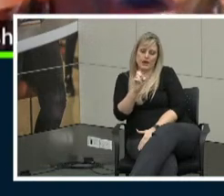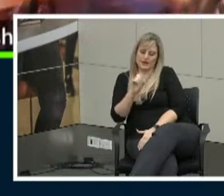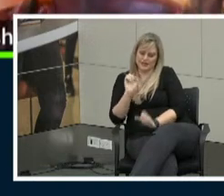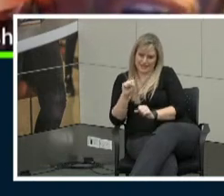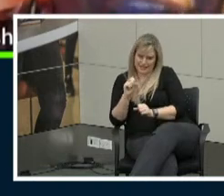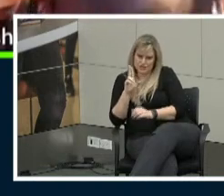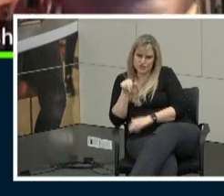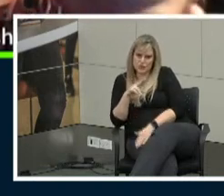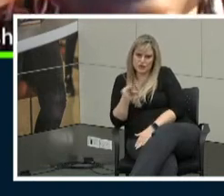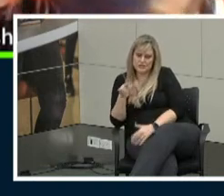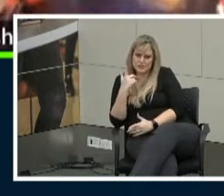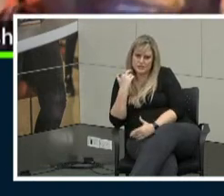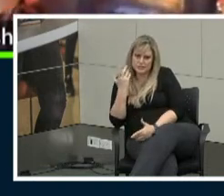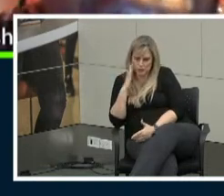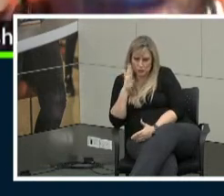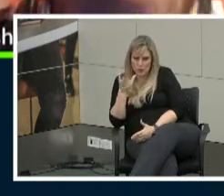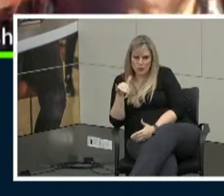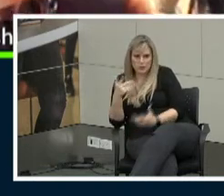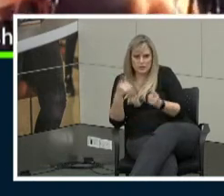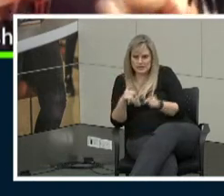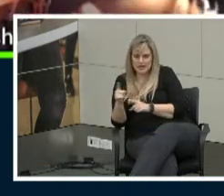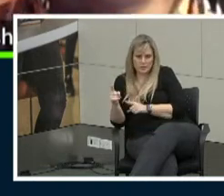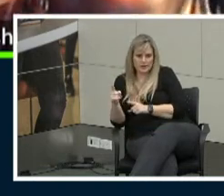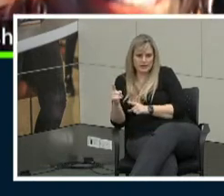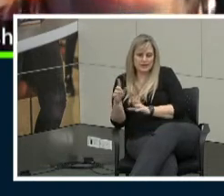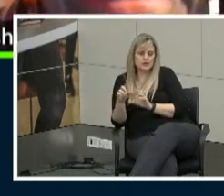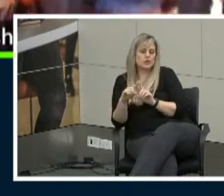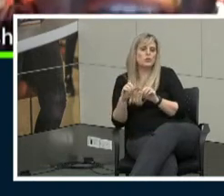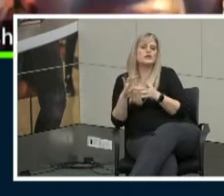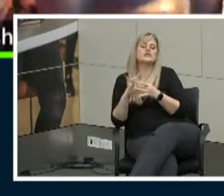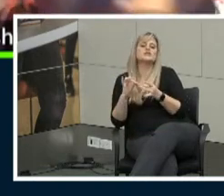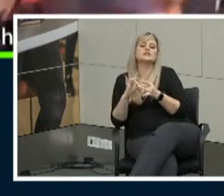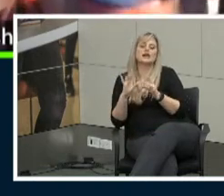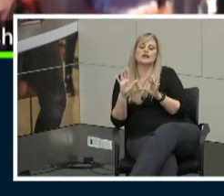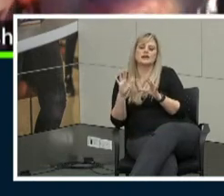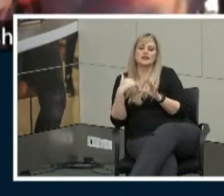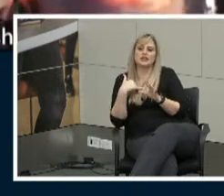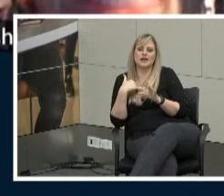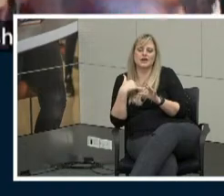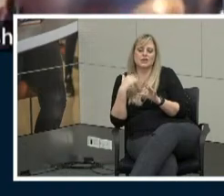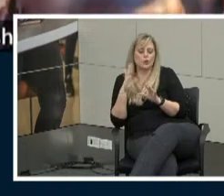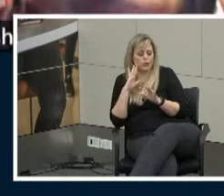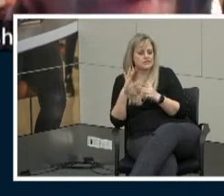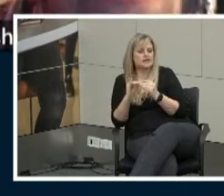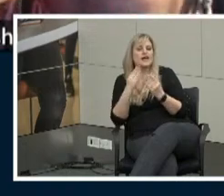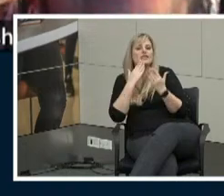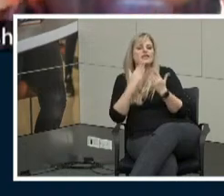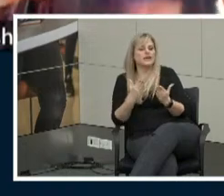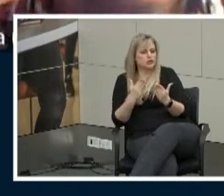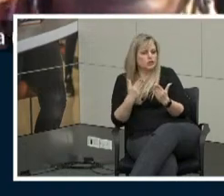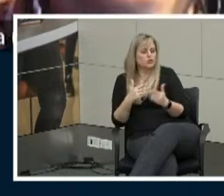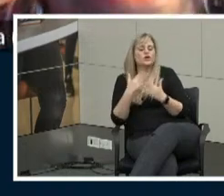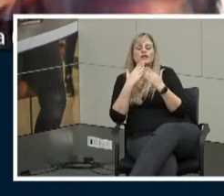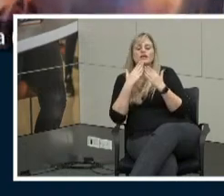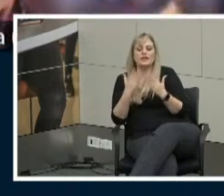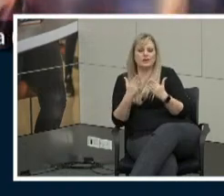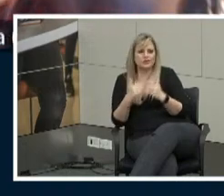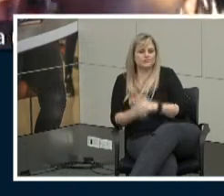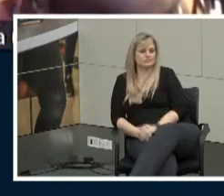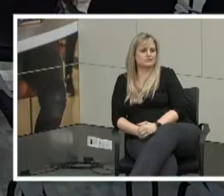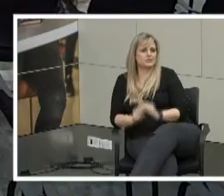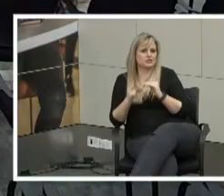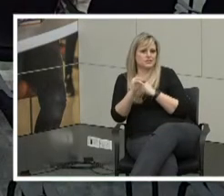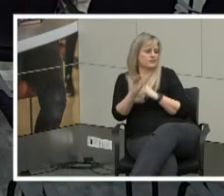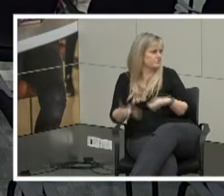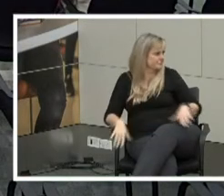see what's going on in spite of we say I I we say we say thank you thank you